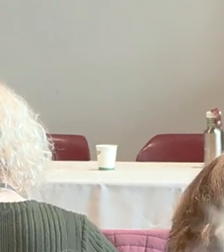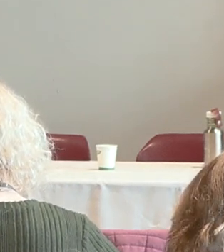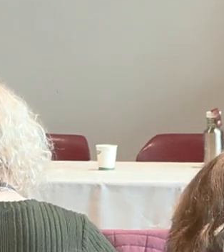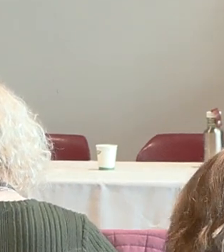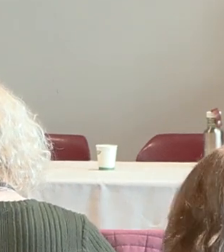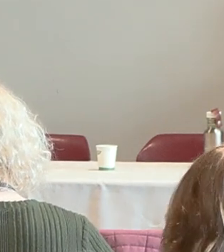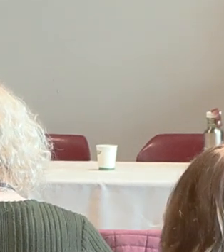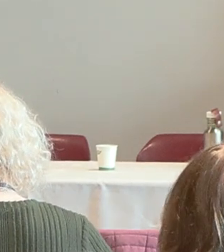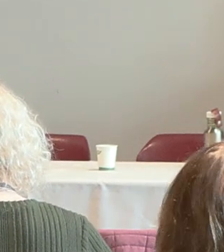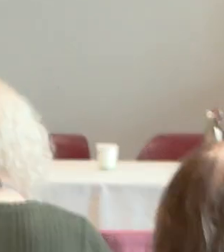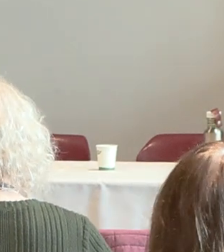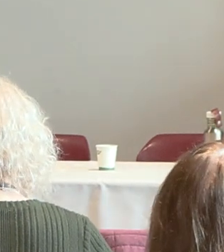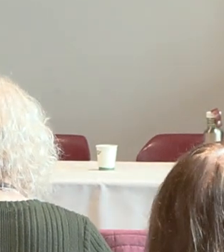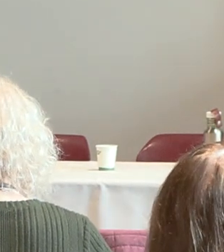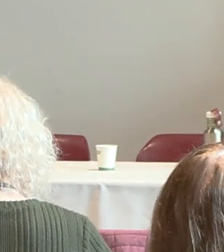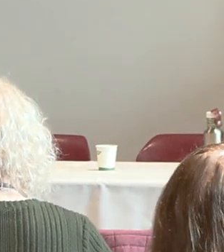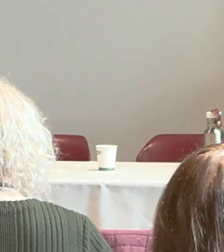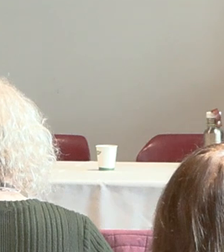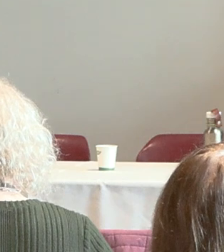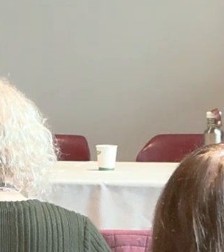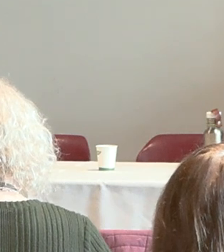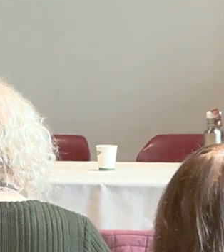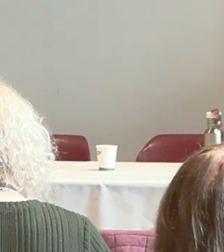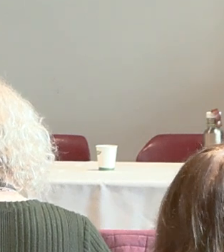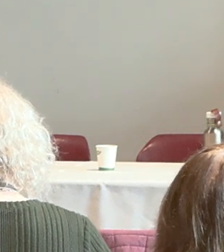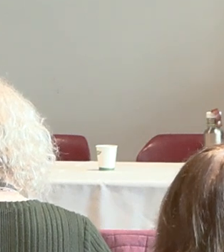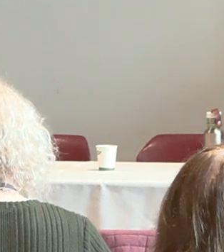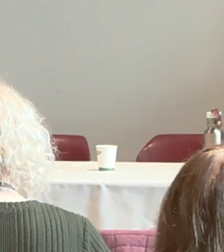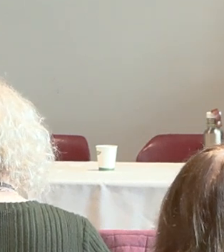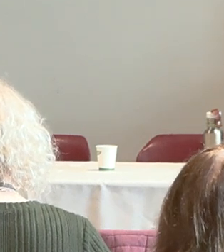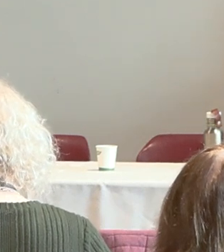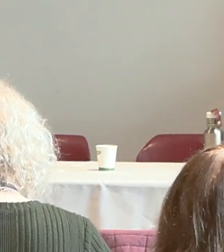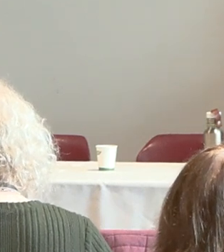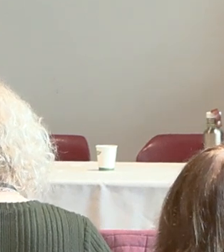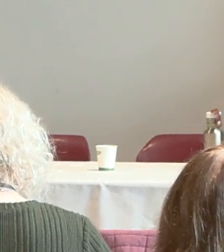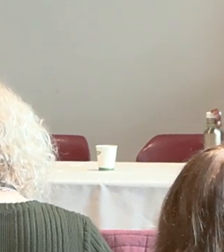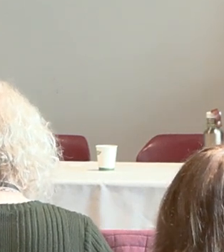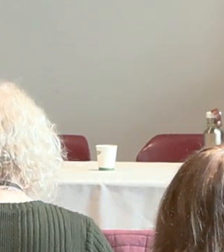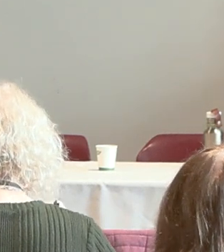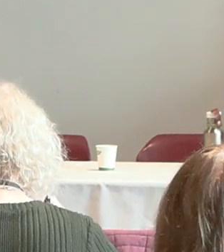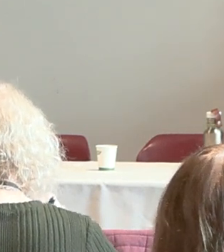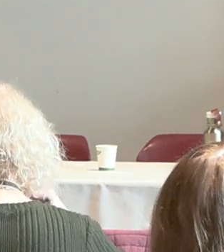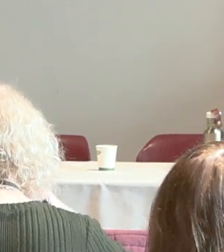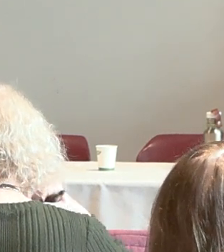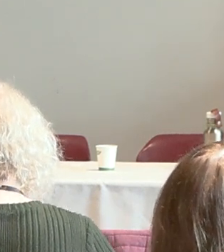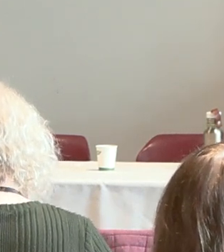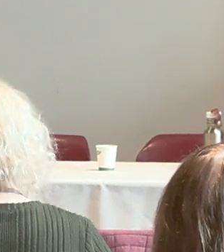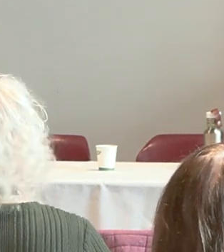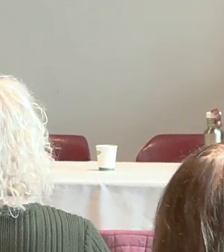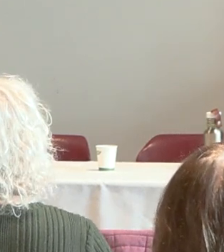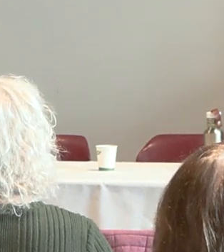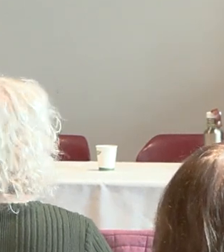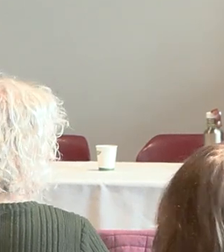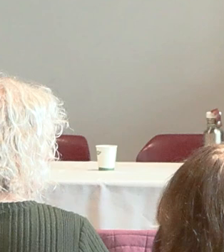several dozen sponsors and grantors, and by Straw Dog Writers Guild. We are deeply grateful